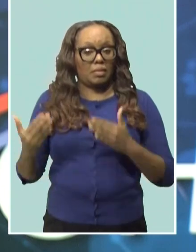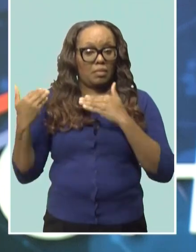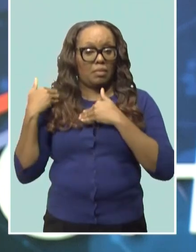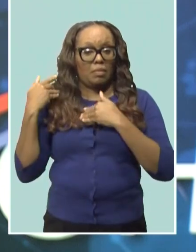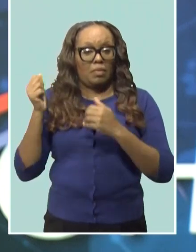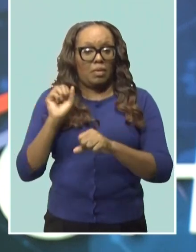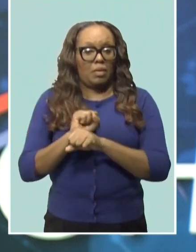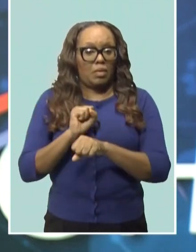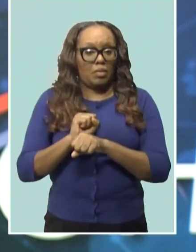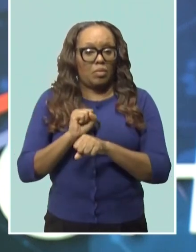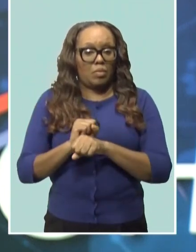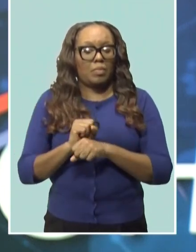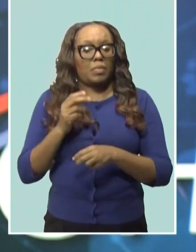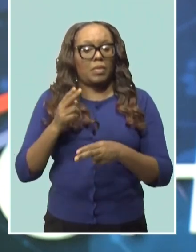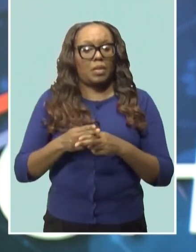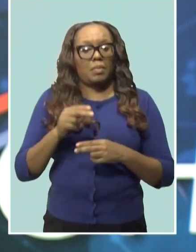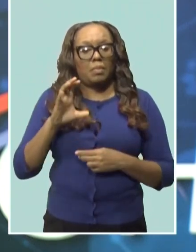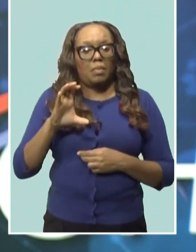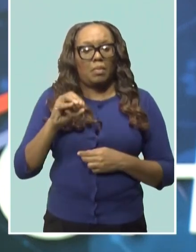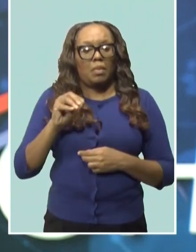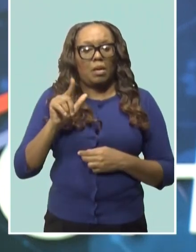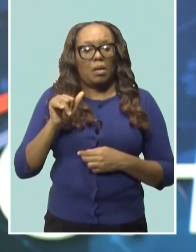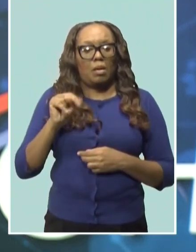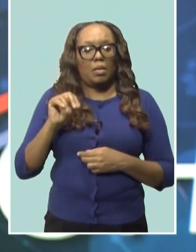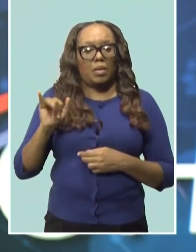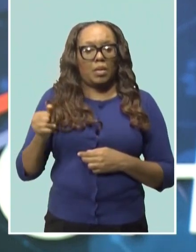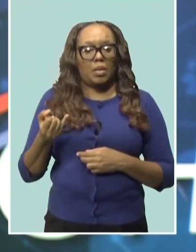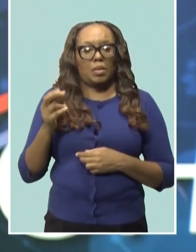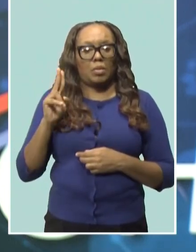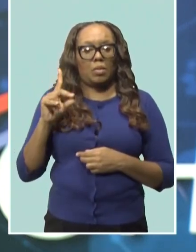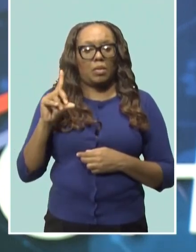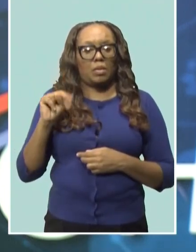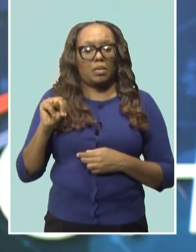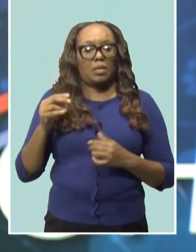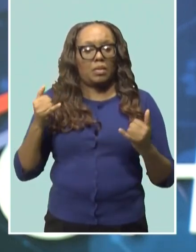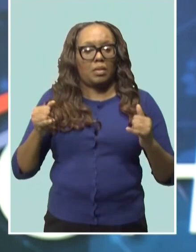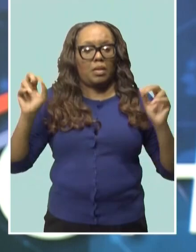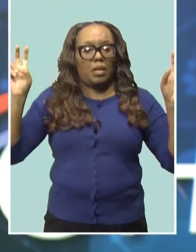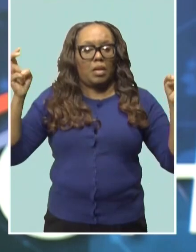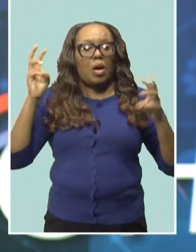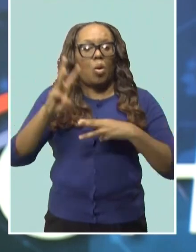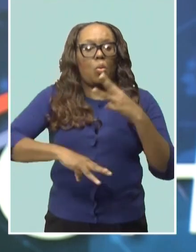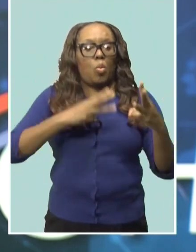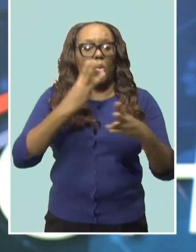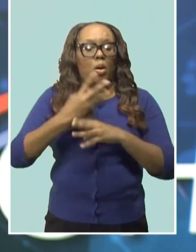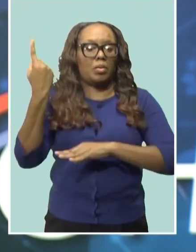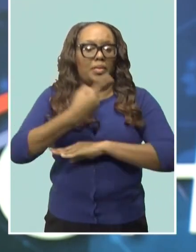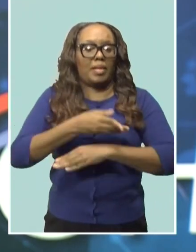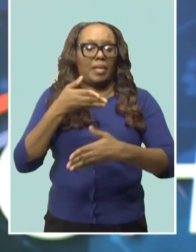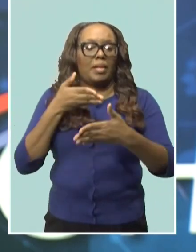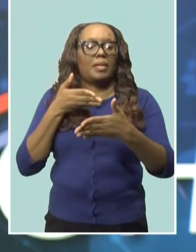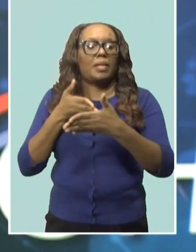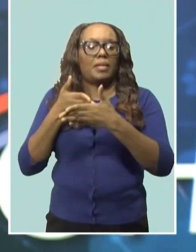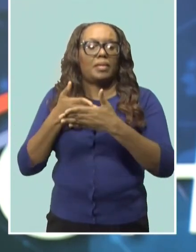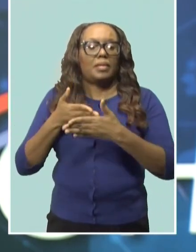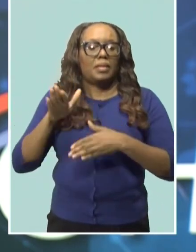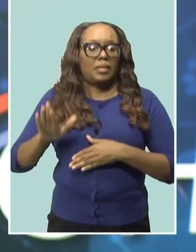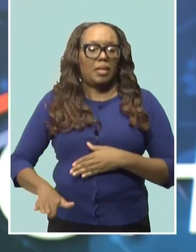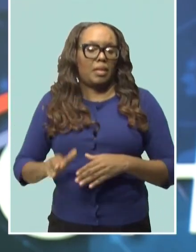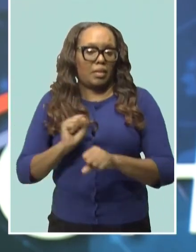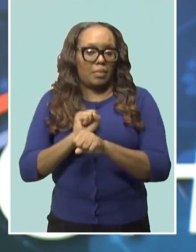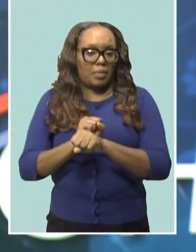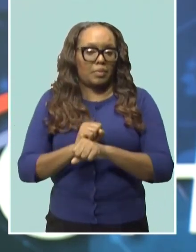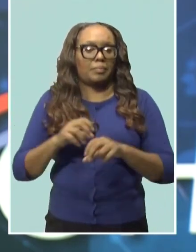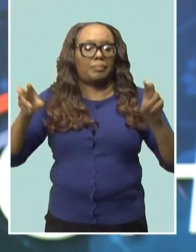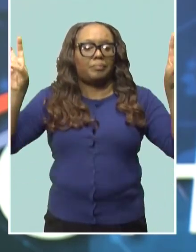Social Security and the Third Sector, Colin Jordan, in his message for World Day Against Child Labour. It is being observed under